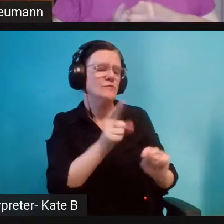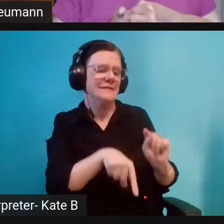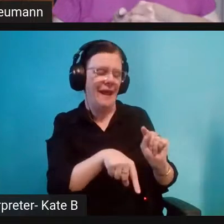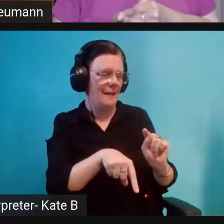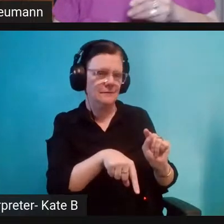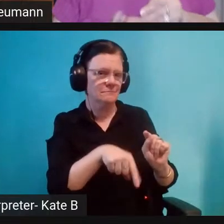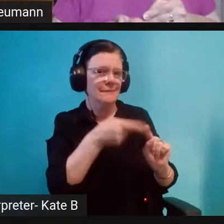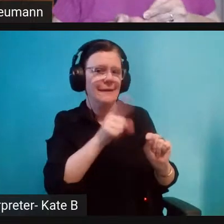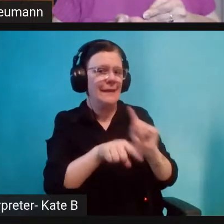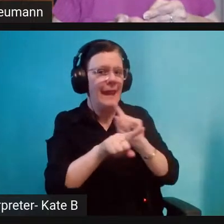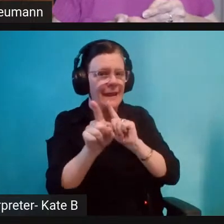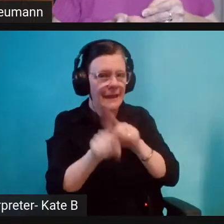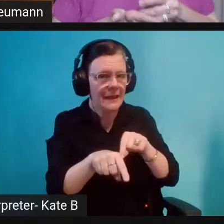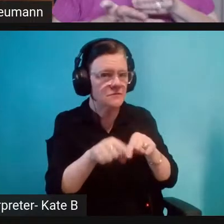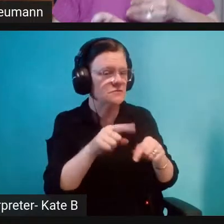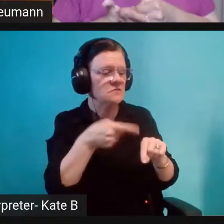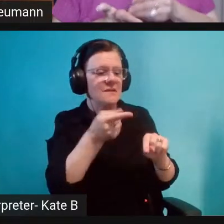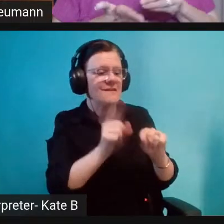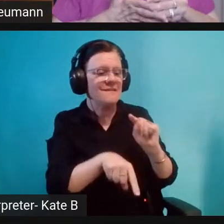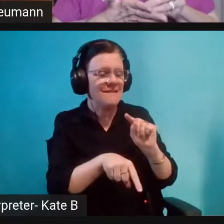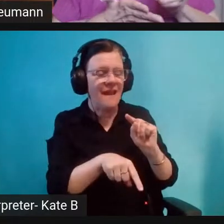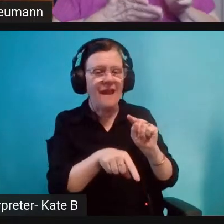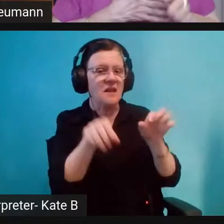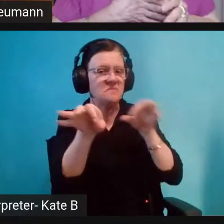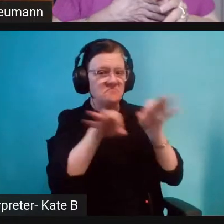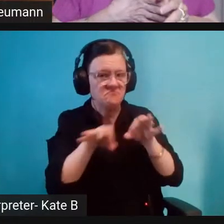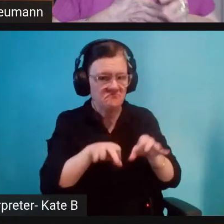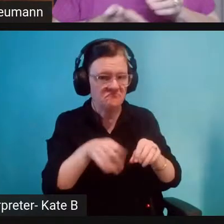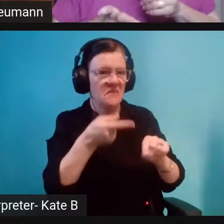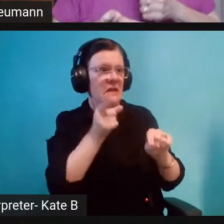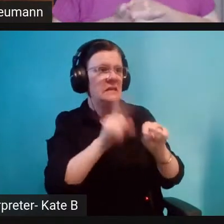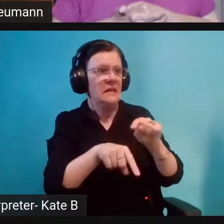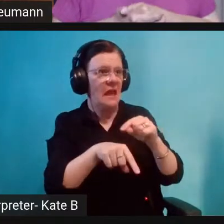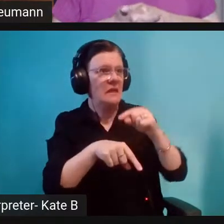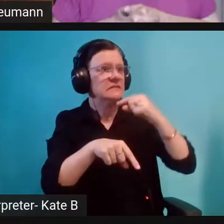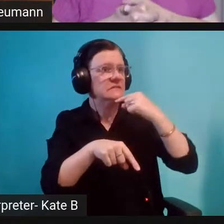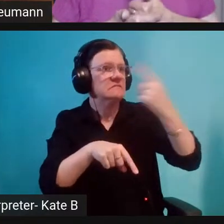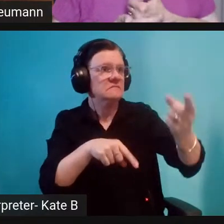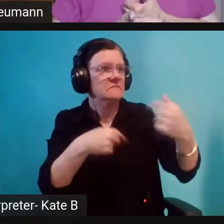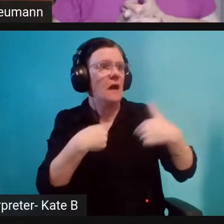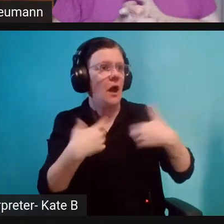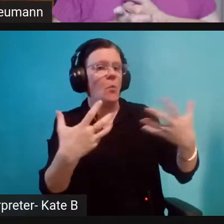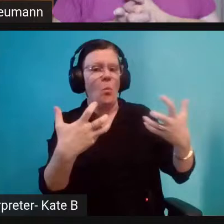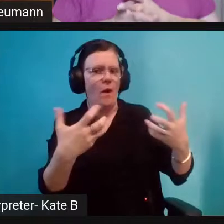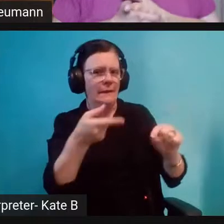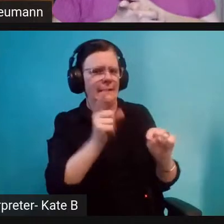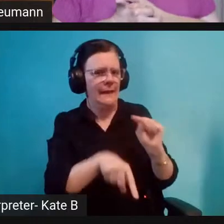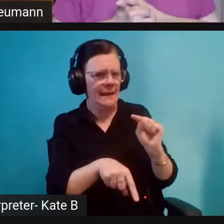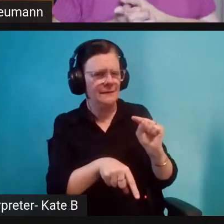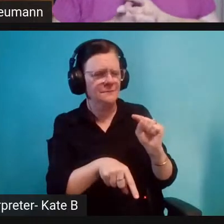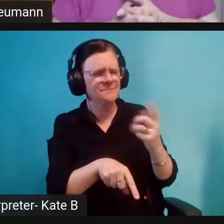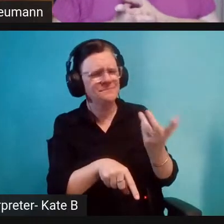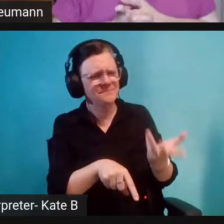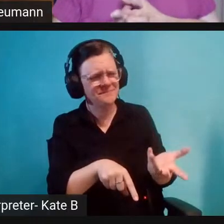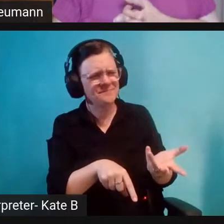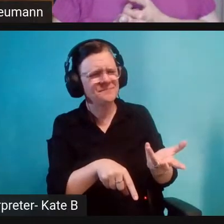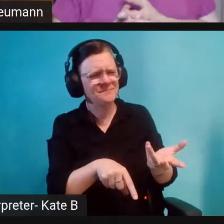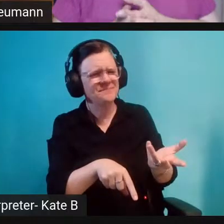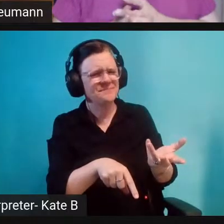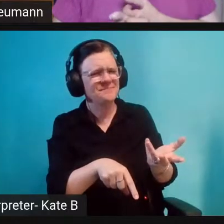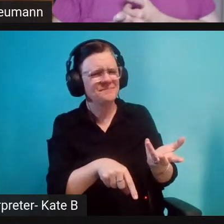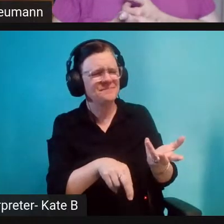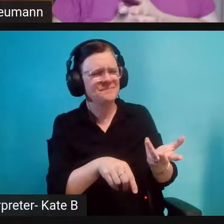able to answer a question, to give direction and guidance about what they want, is, I